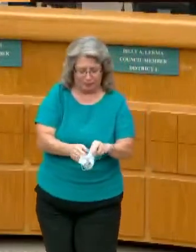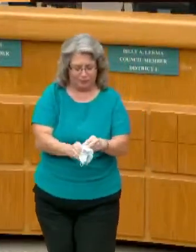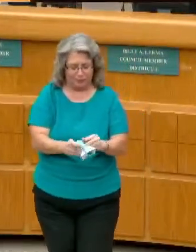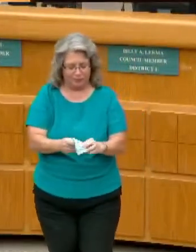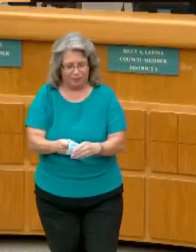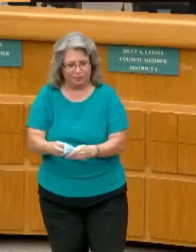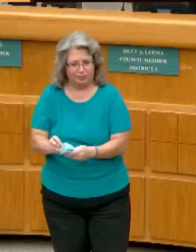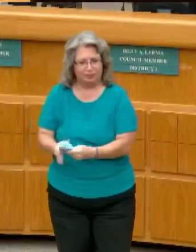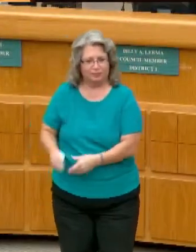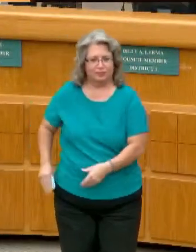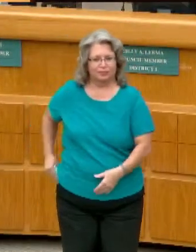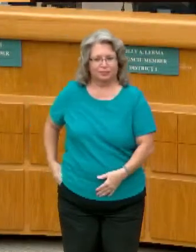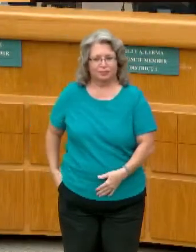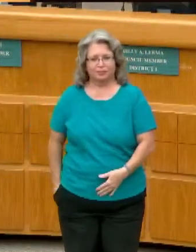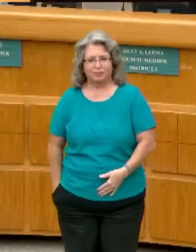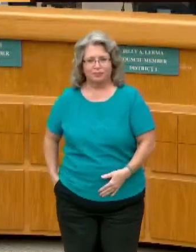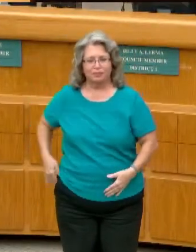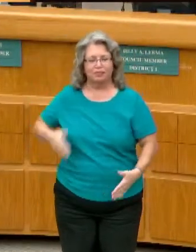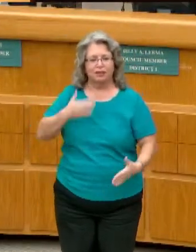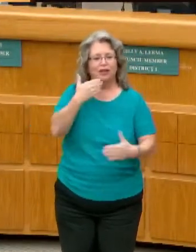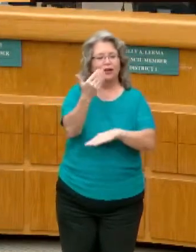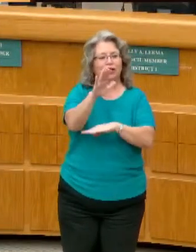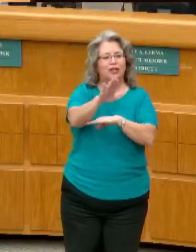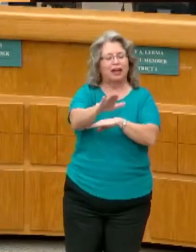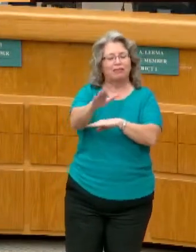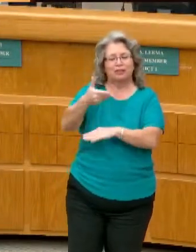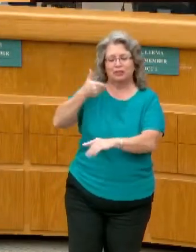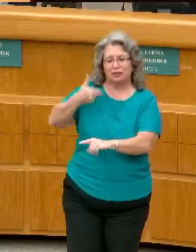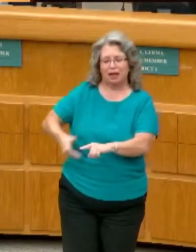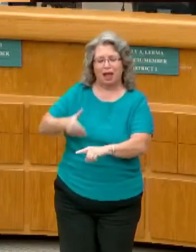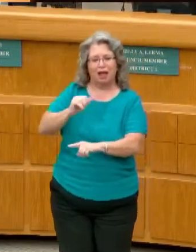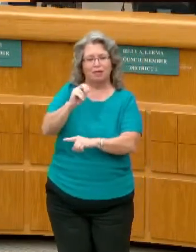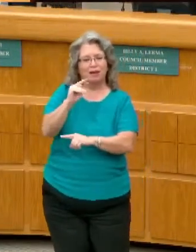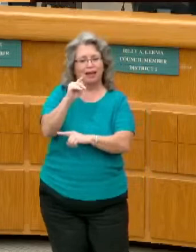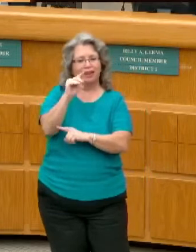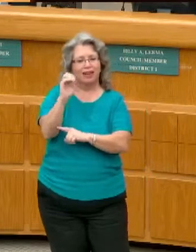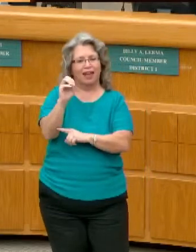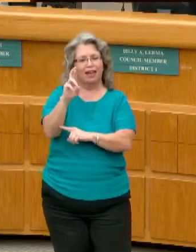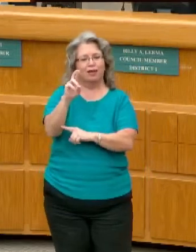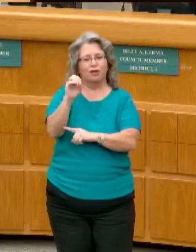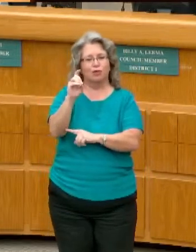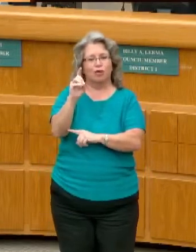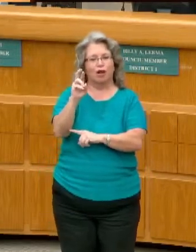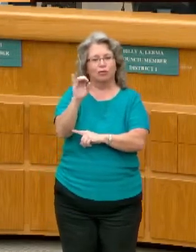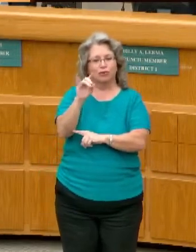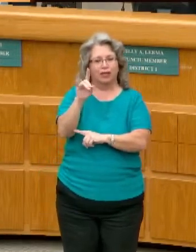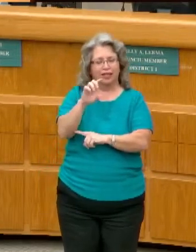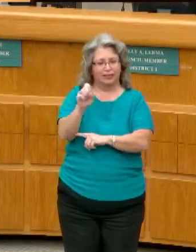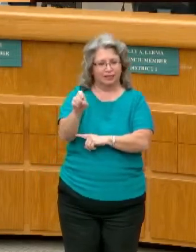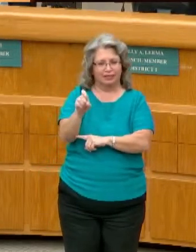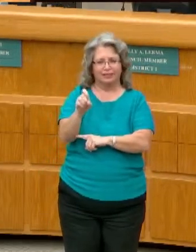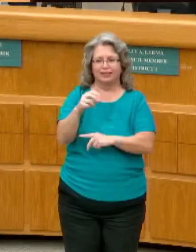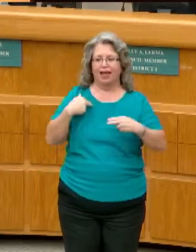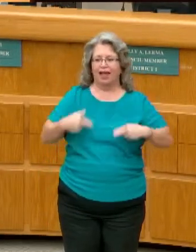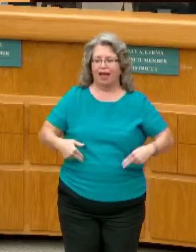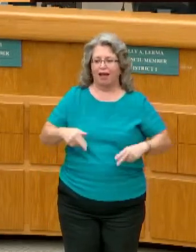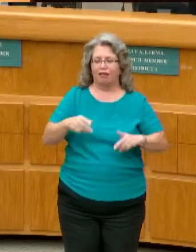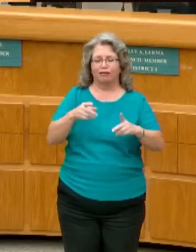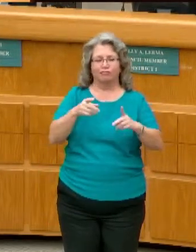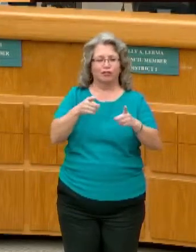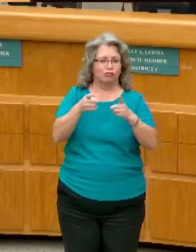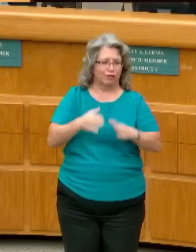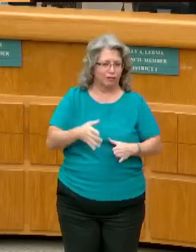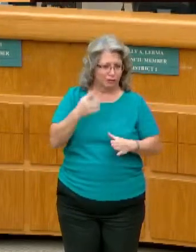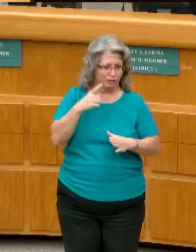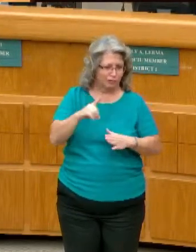Good afternoon. Annette Rodriguez, Health Director for the Corpus Christi Nueces County Public Health District. It will just be myself and Dr.